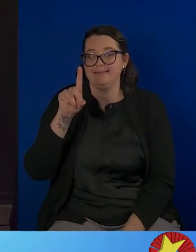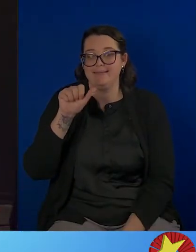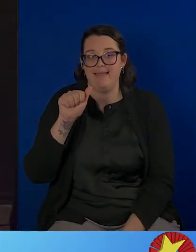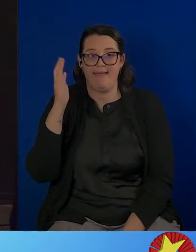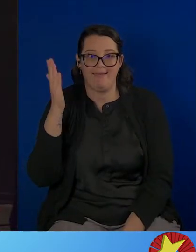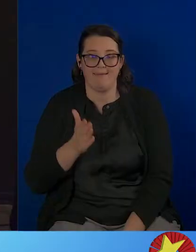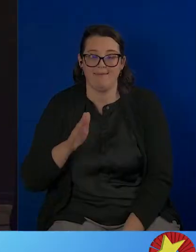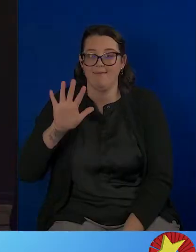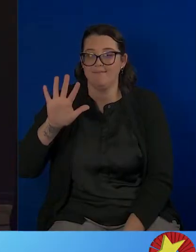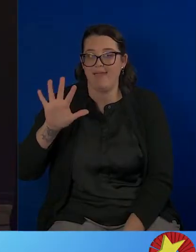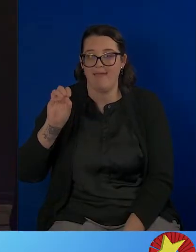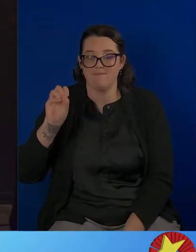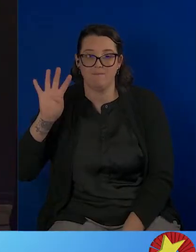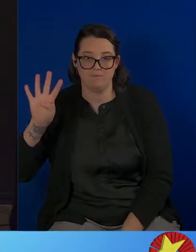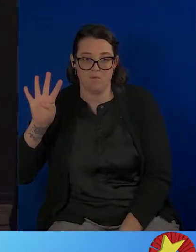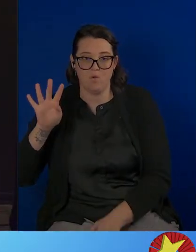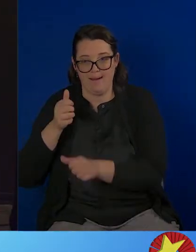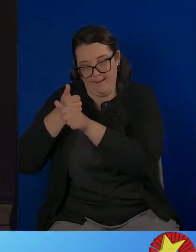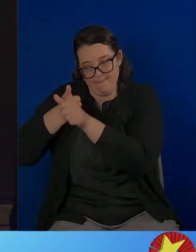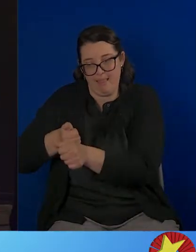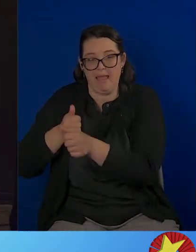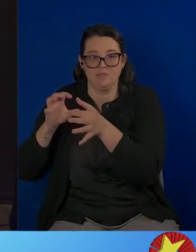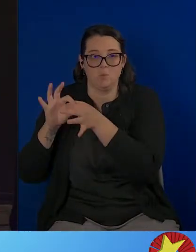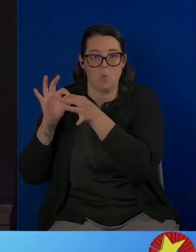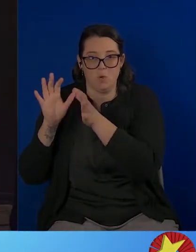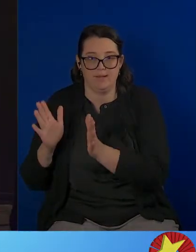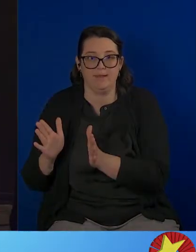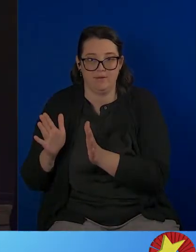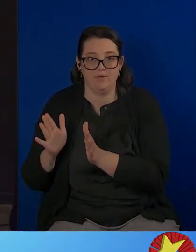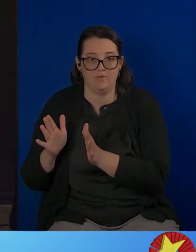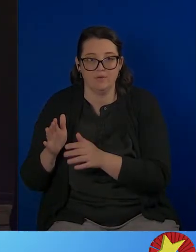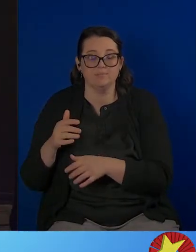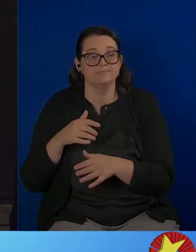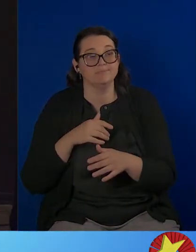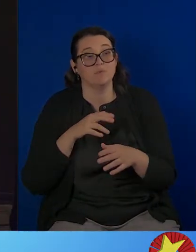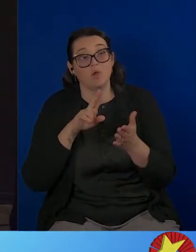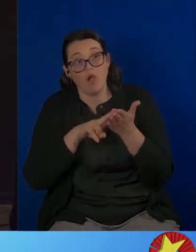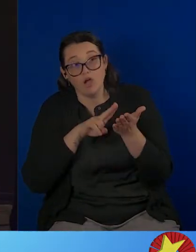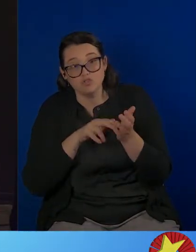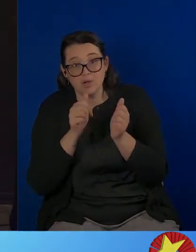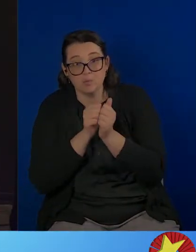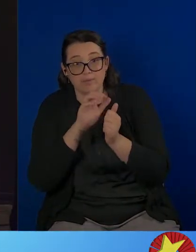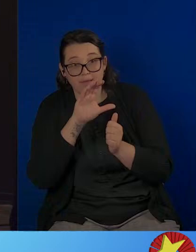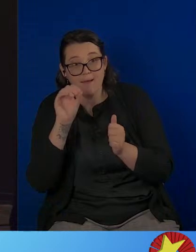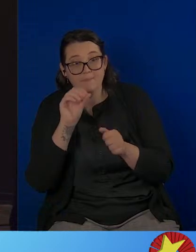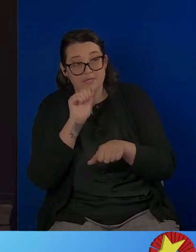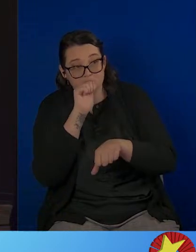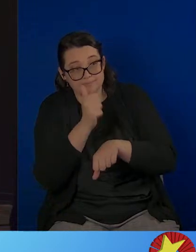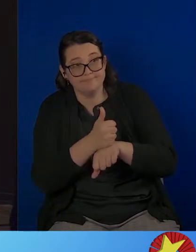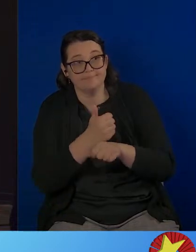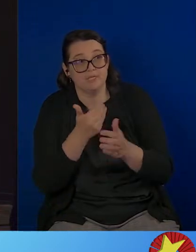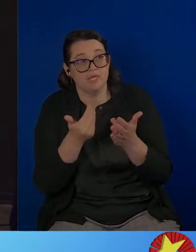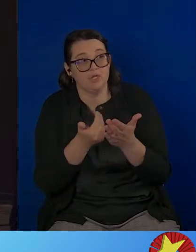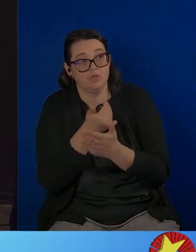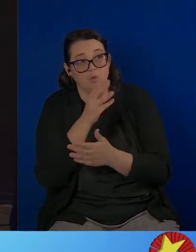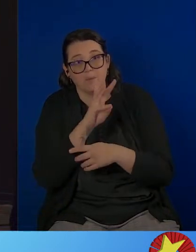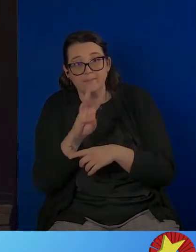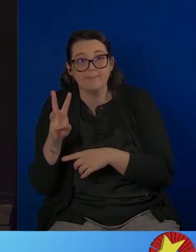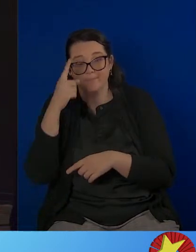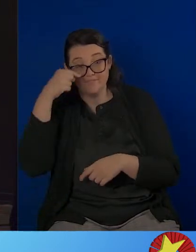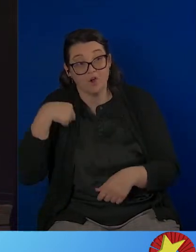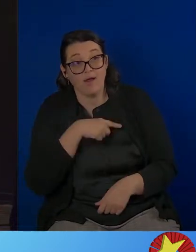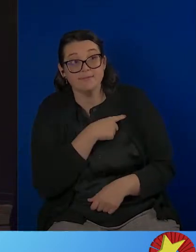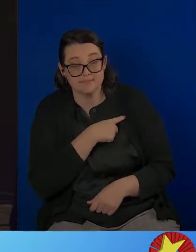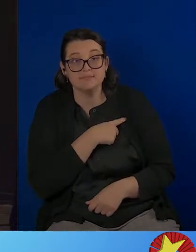Coordinator. We contracted with a company to help establish a new platform for us.